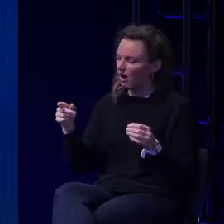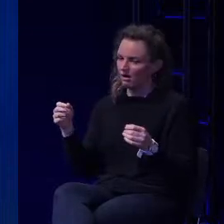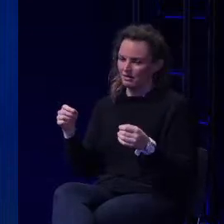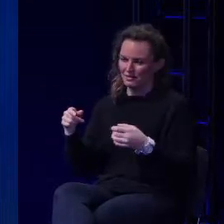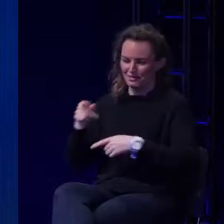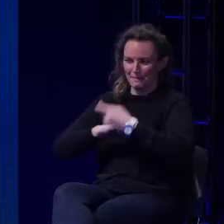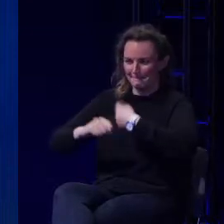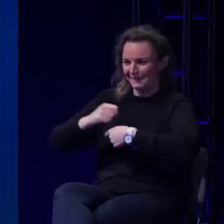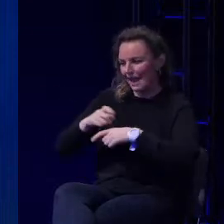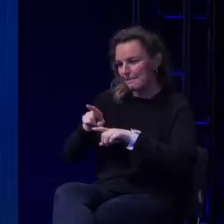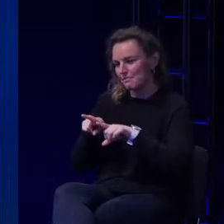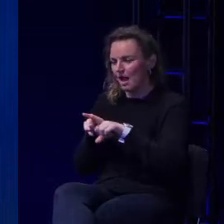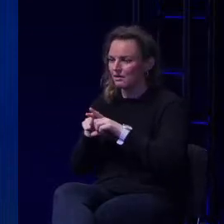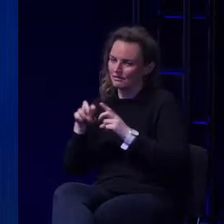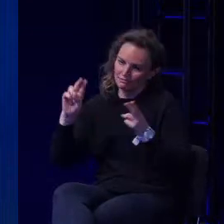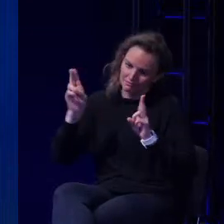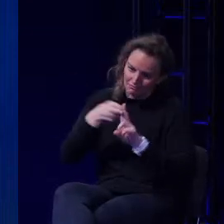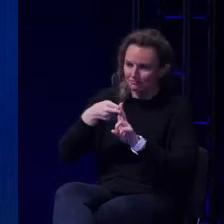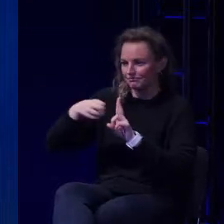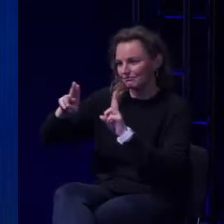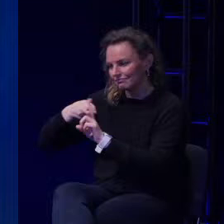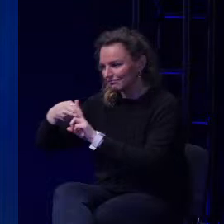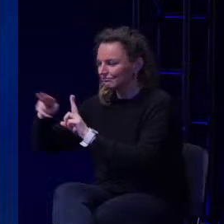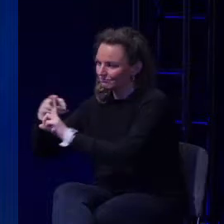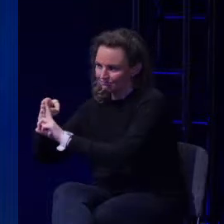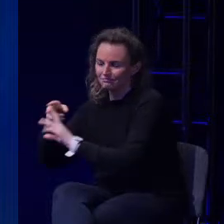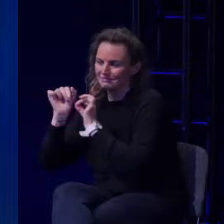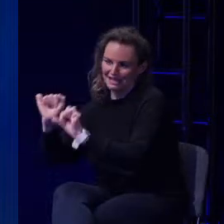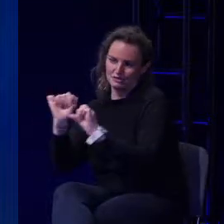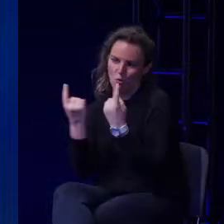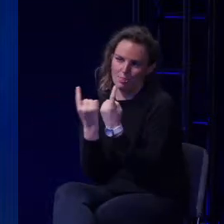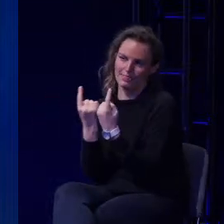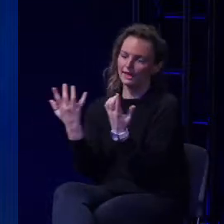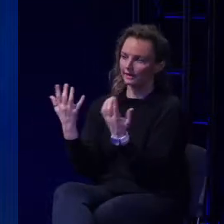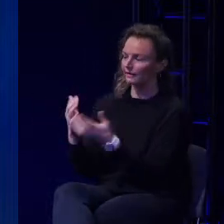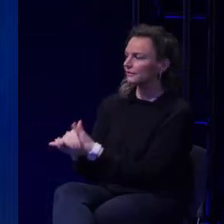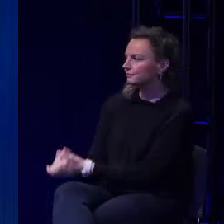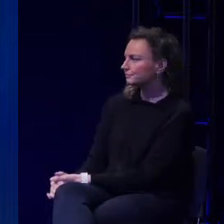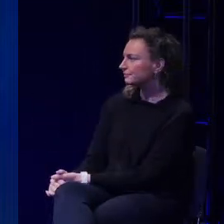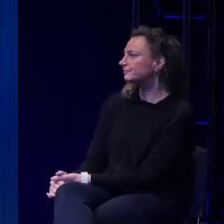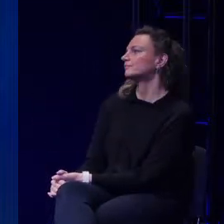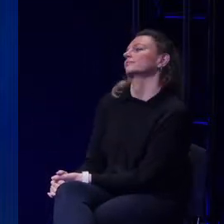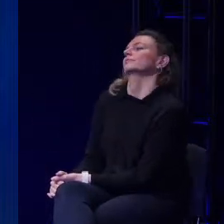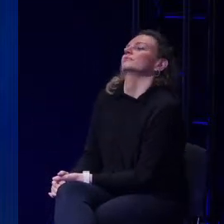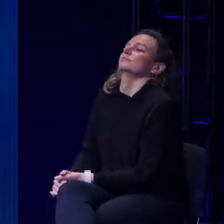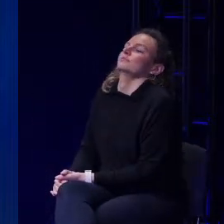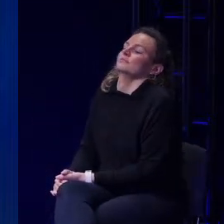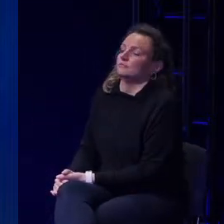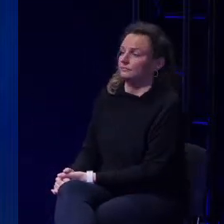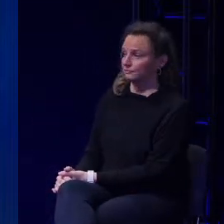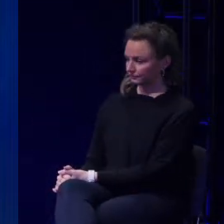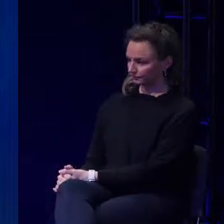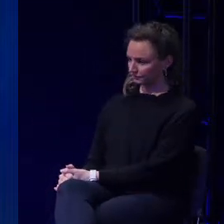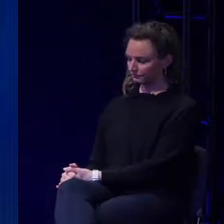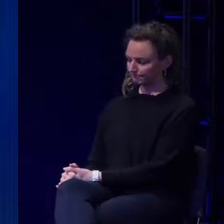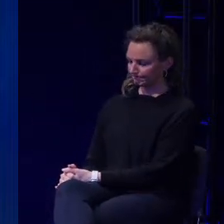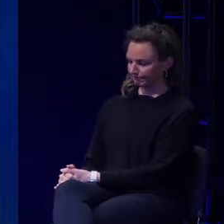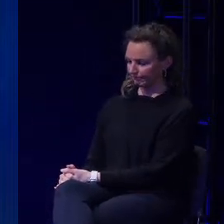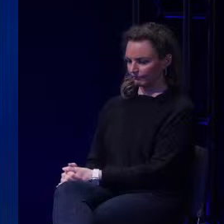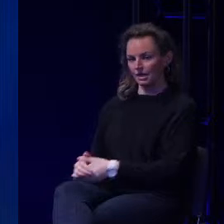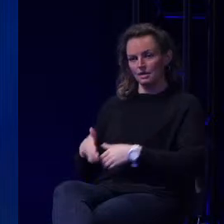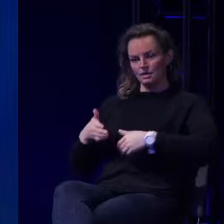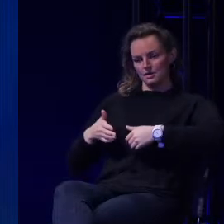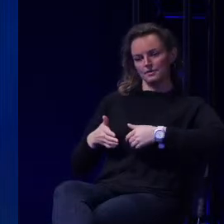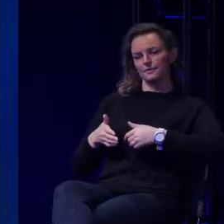became cool. Yeah, it became cool. Yeah. So there was never any frustration